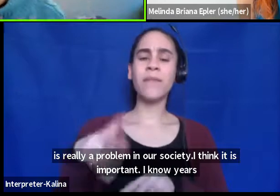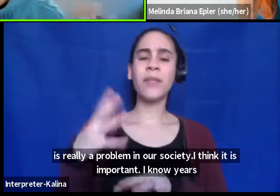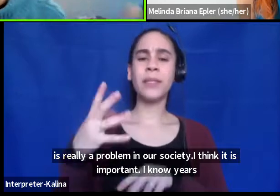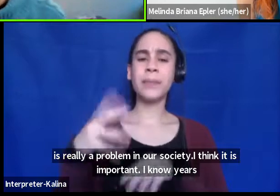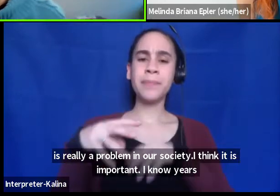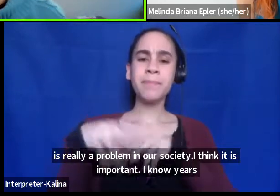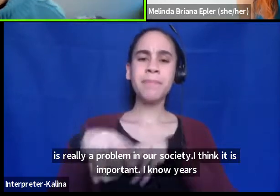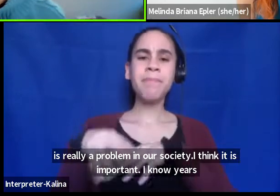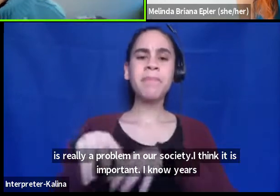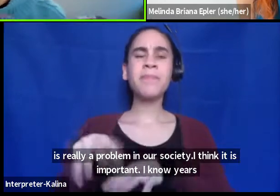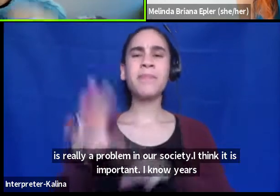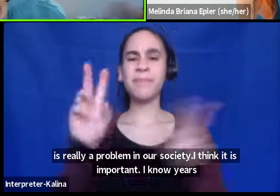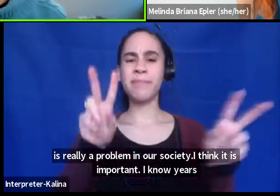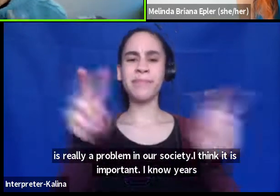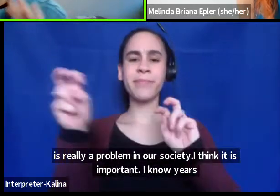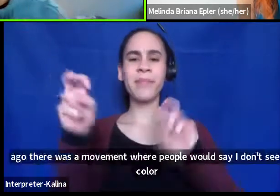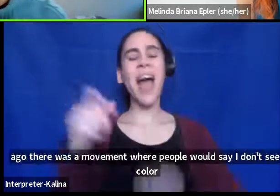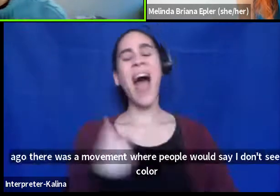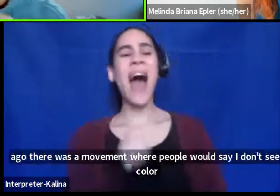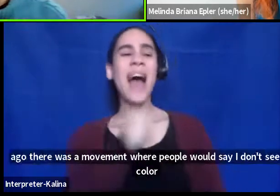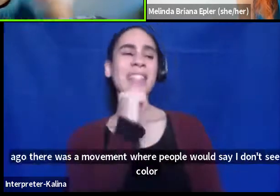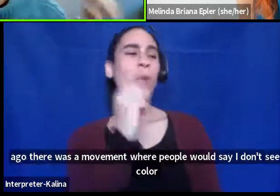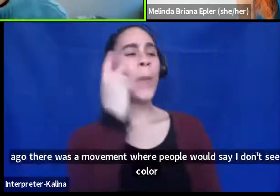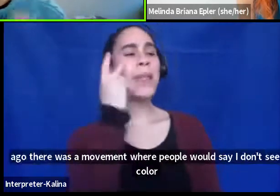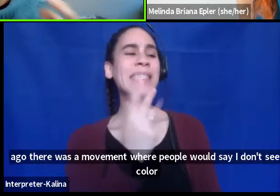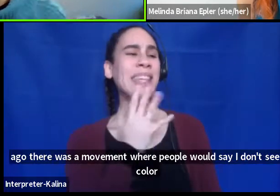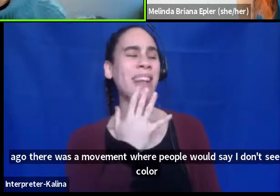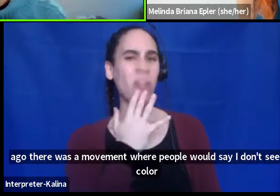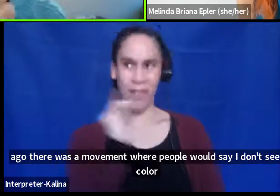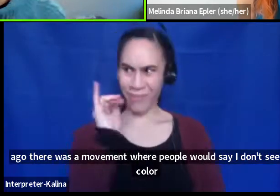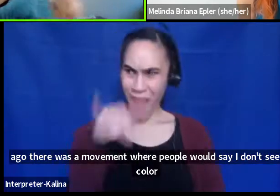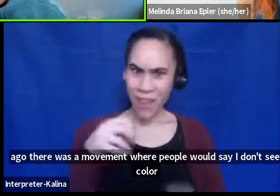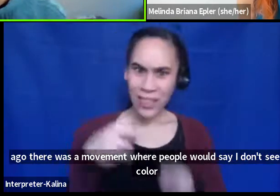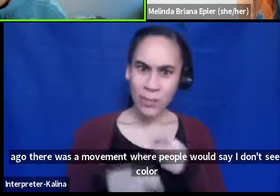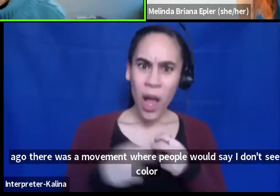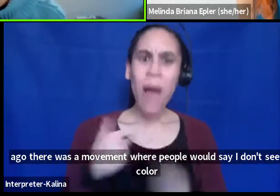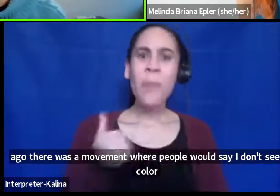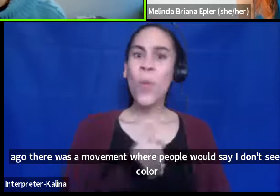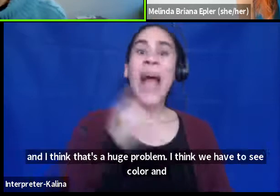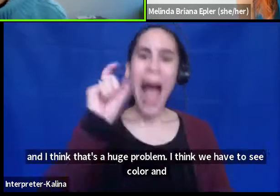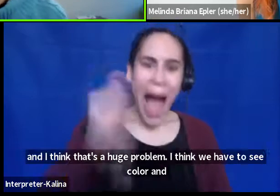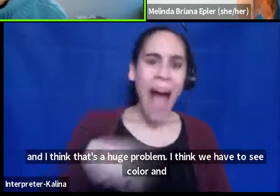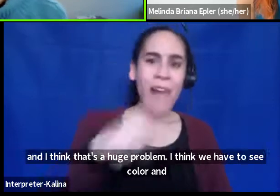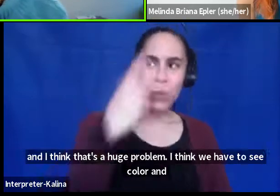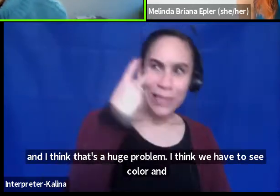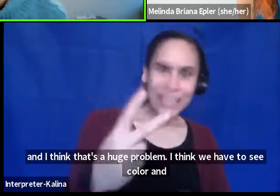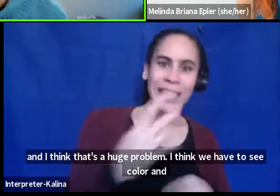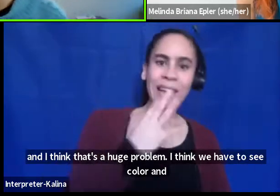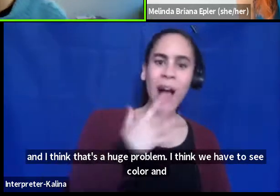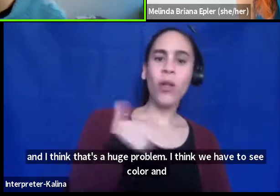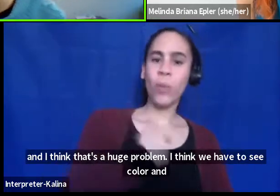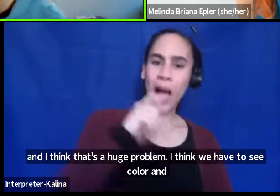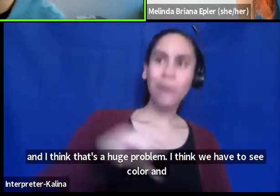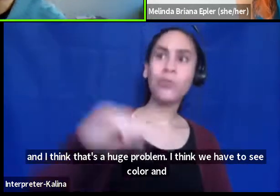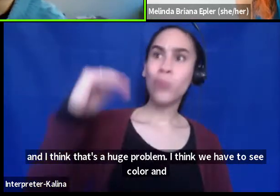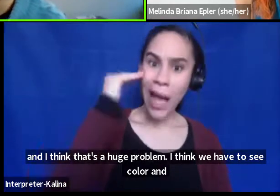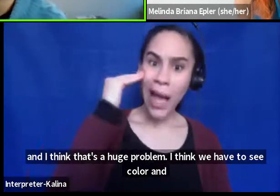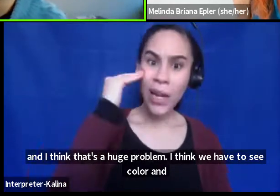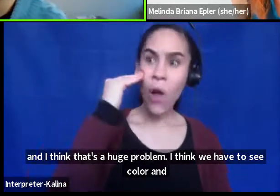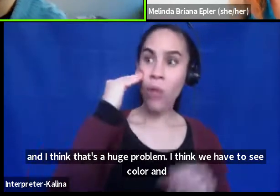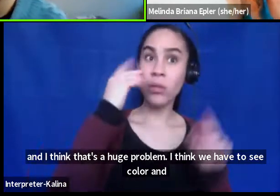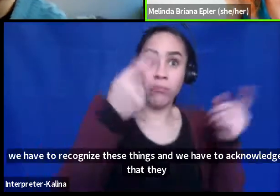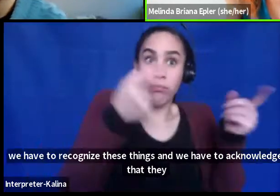color. And I think that's a huge problem. Like, I think we have to see color, and we have to recognize these things, and we have to acknowledge that they're playing out in our